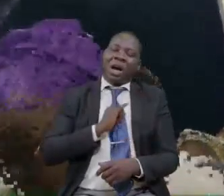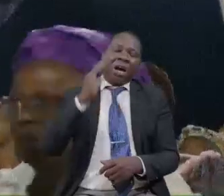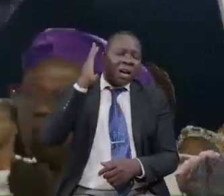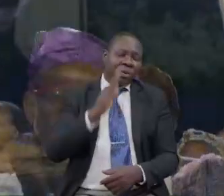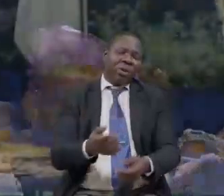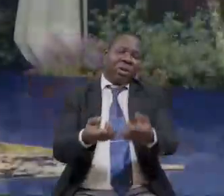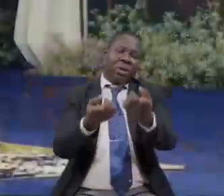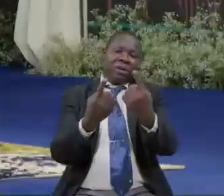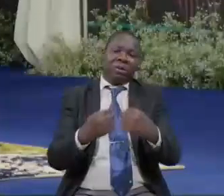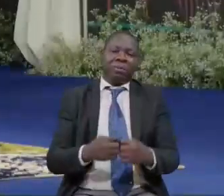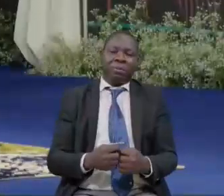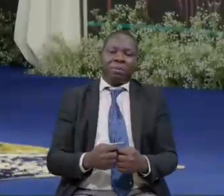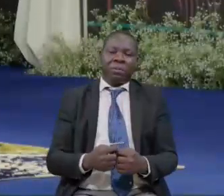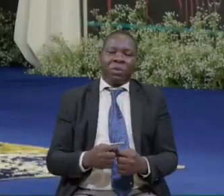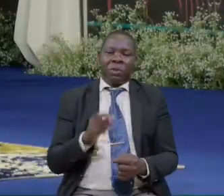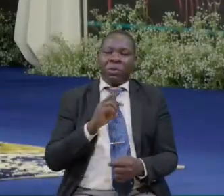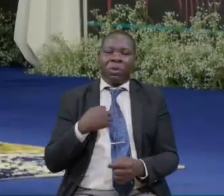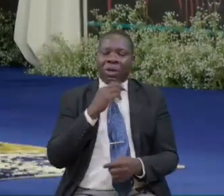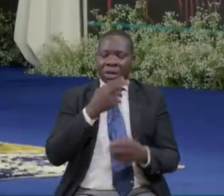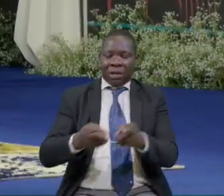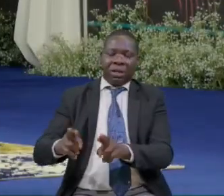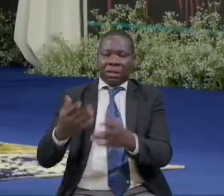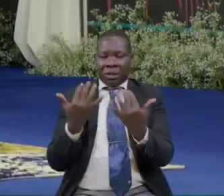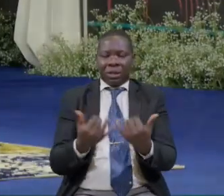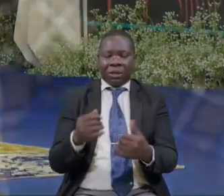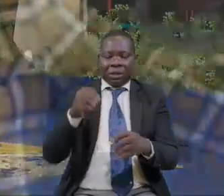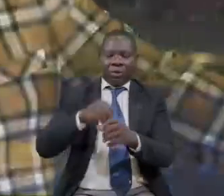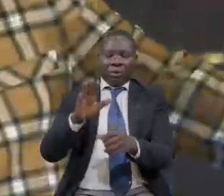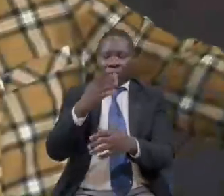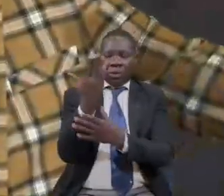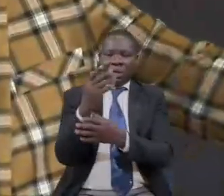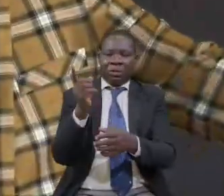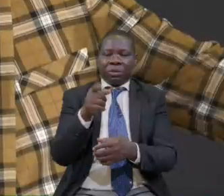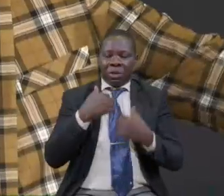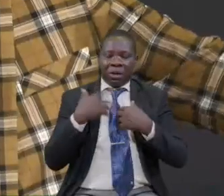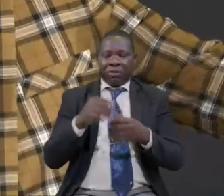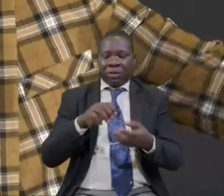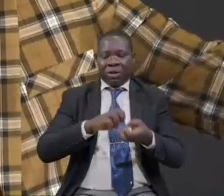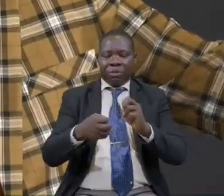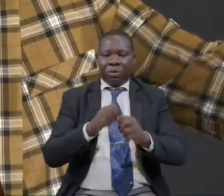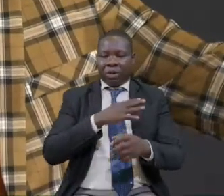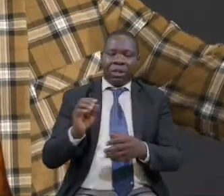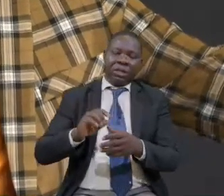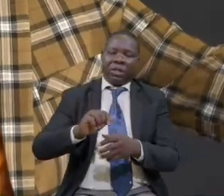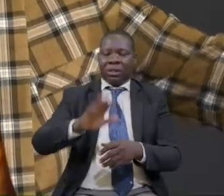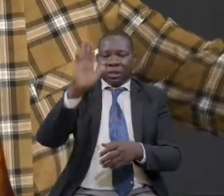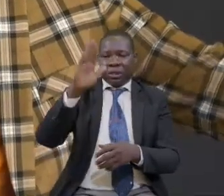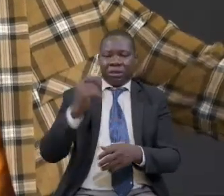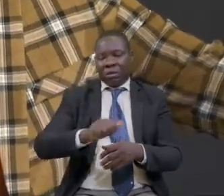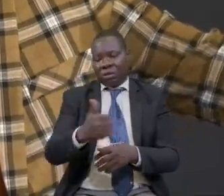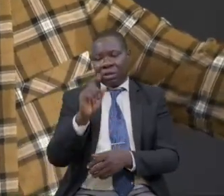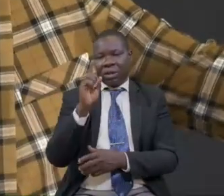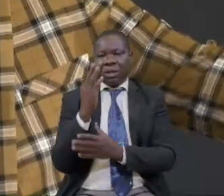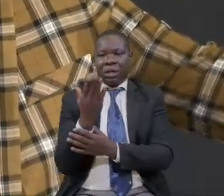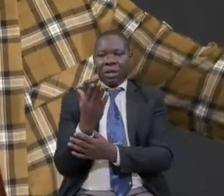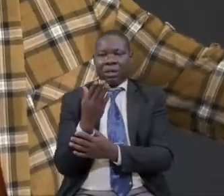welcome. Ready now, you lay your hand where you have the problem. You raise up the other hand. The name of Jesus is